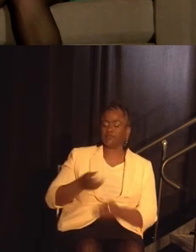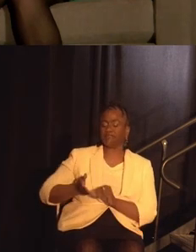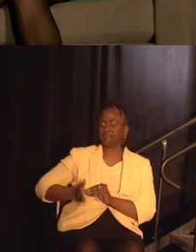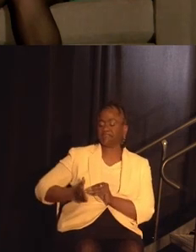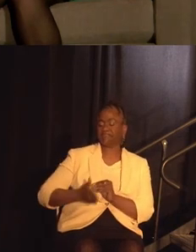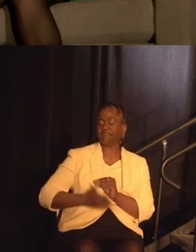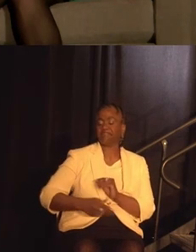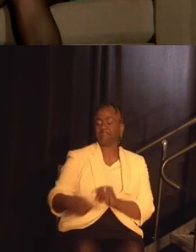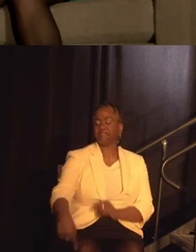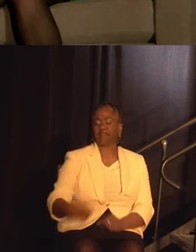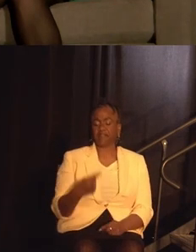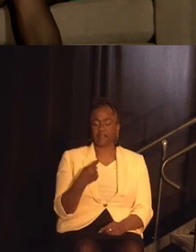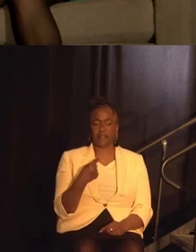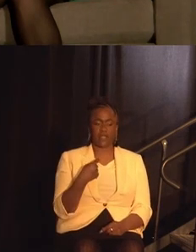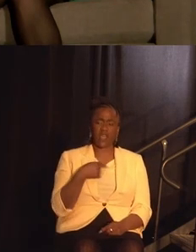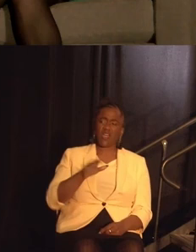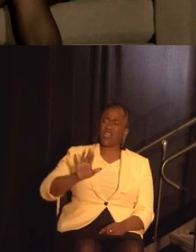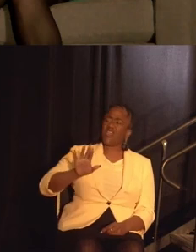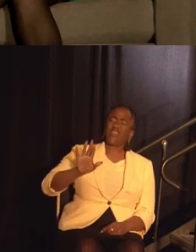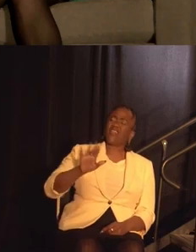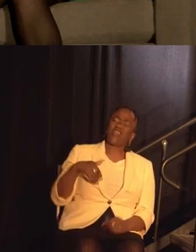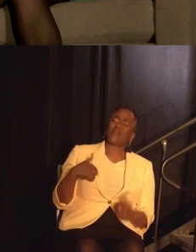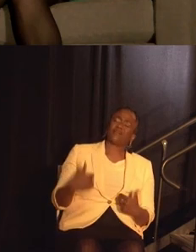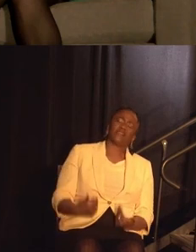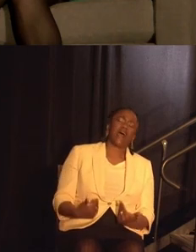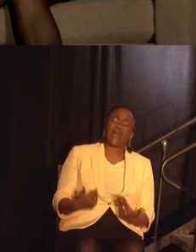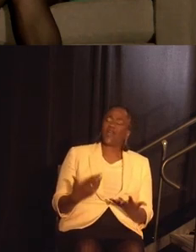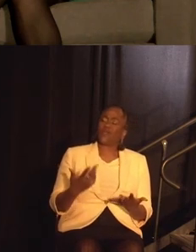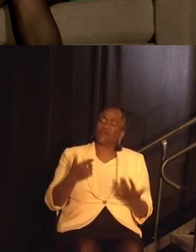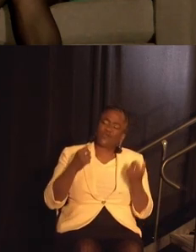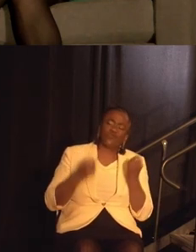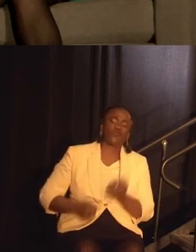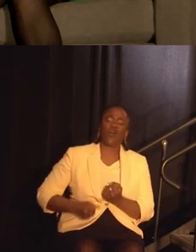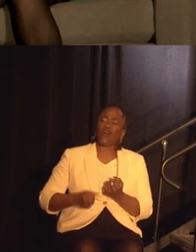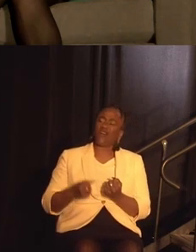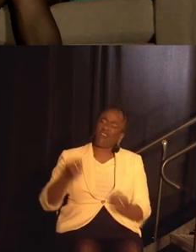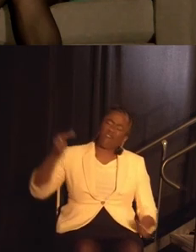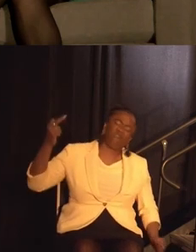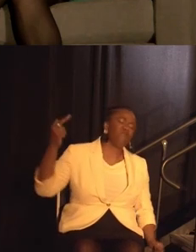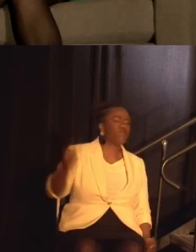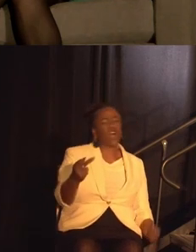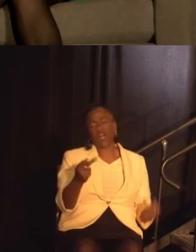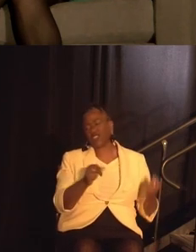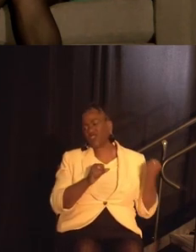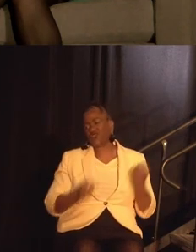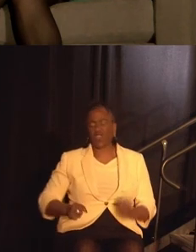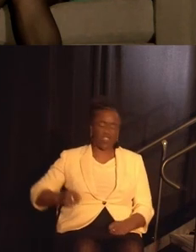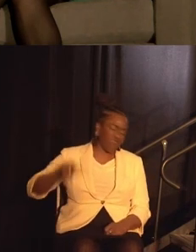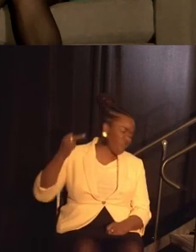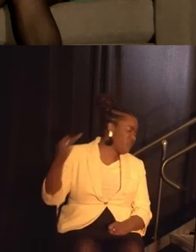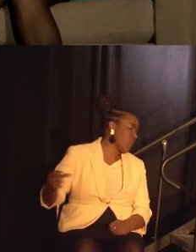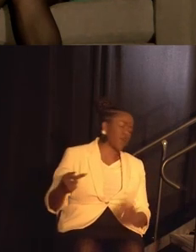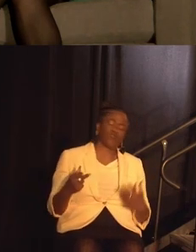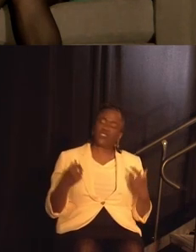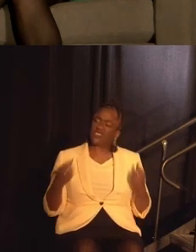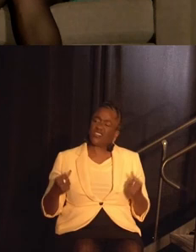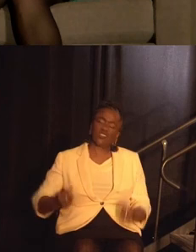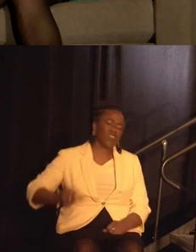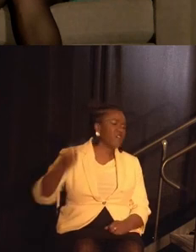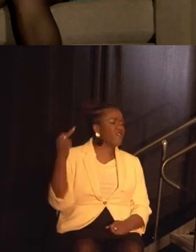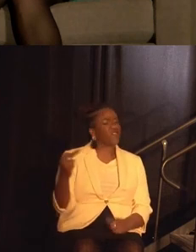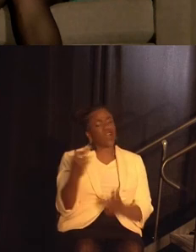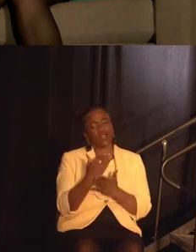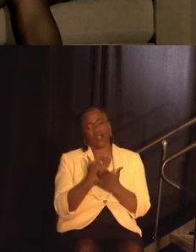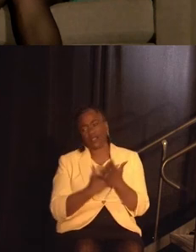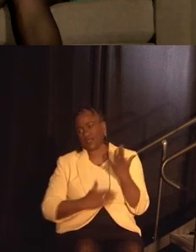slice. But I tell her, I'm so tired of being strong. Fuck strength, fuck resilience, fuck lessons